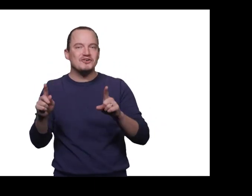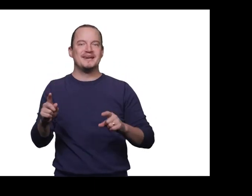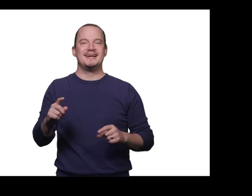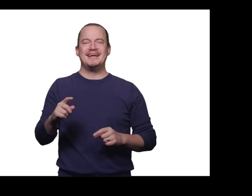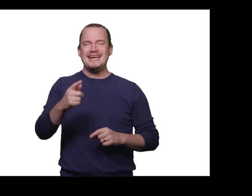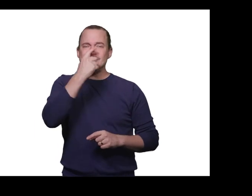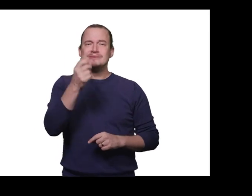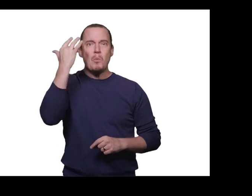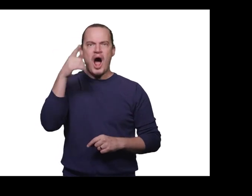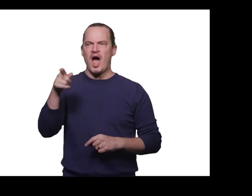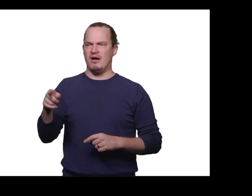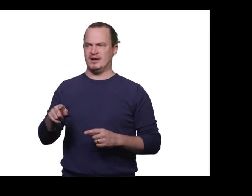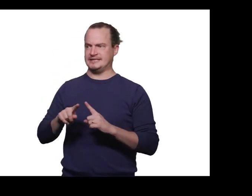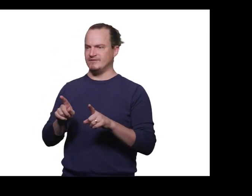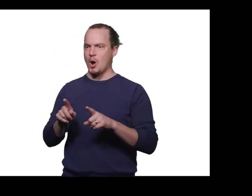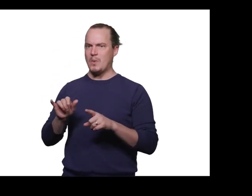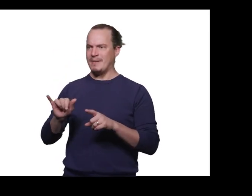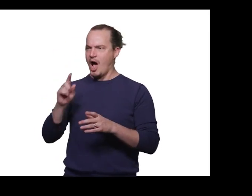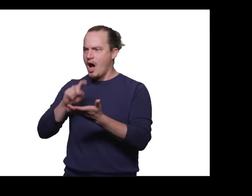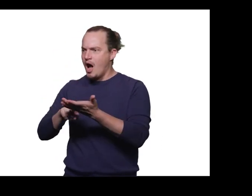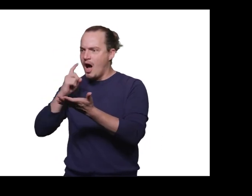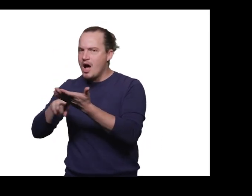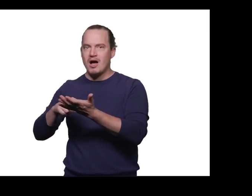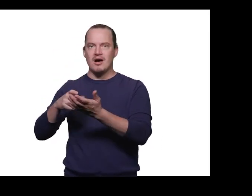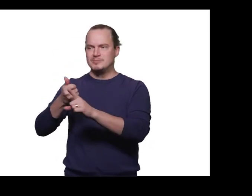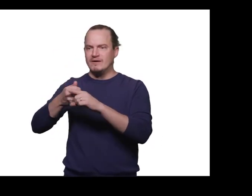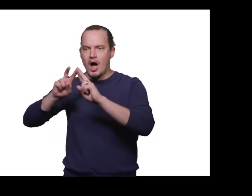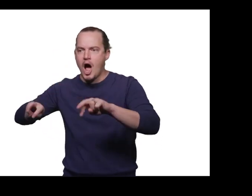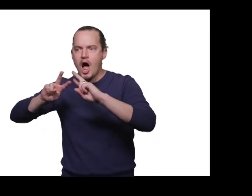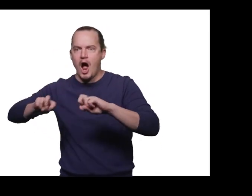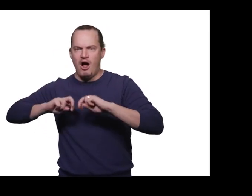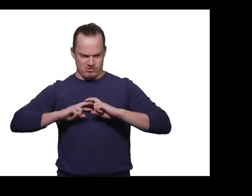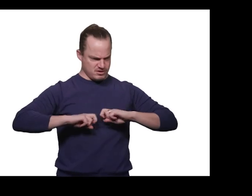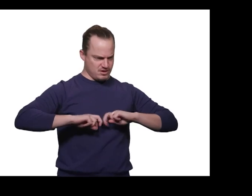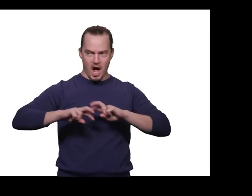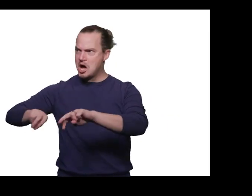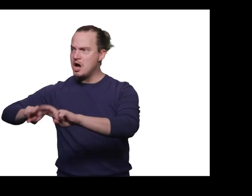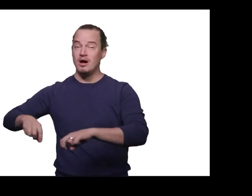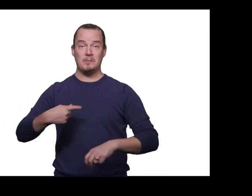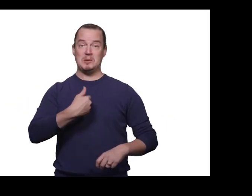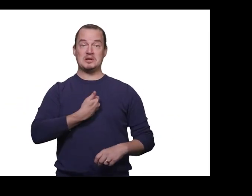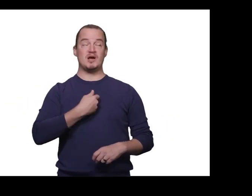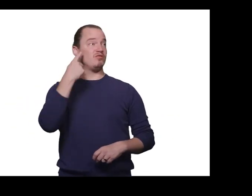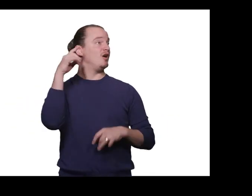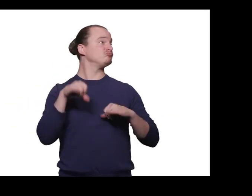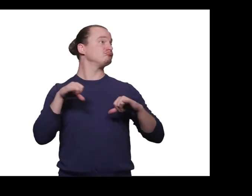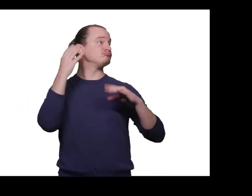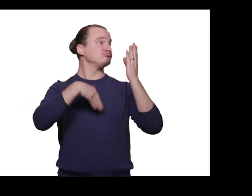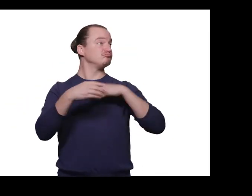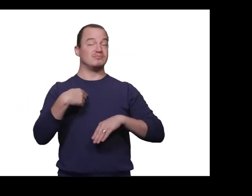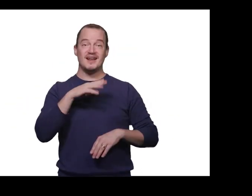are discovering and making observations about these eggs that I did not do on my